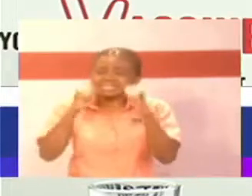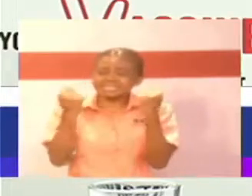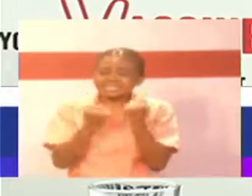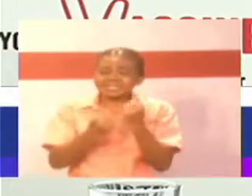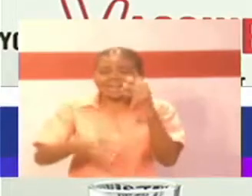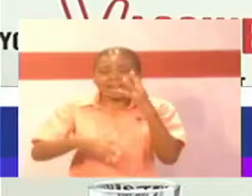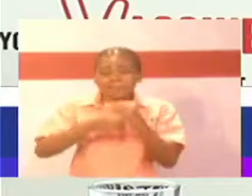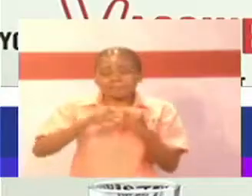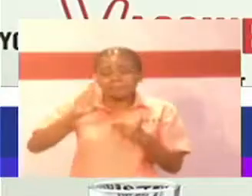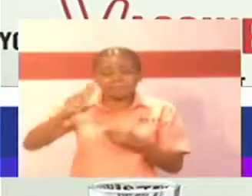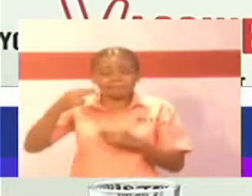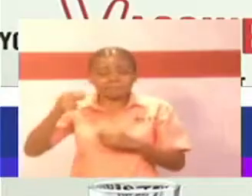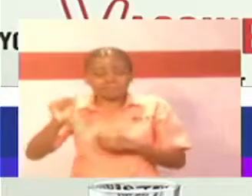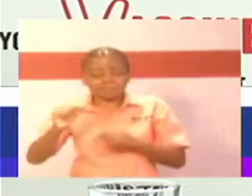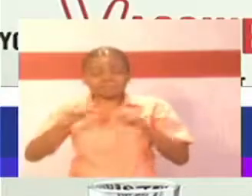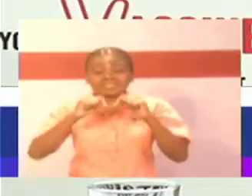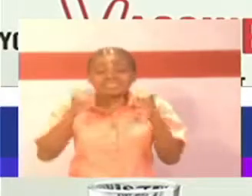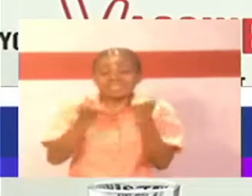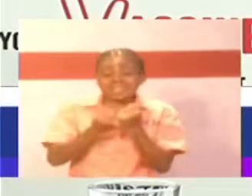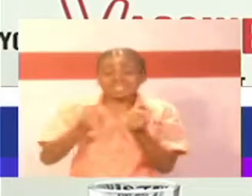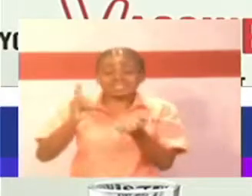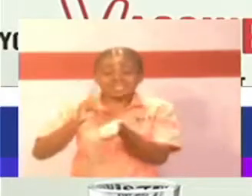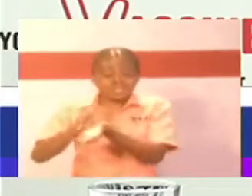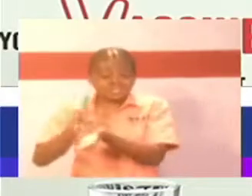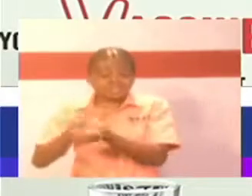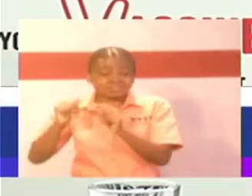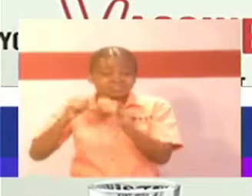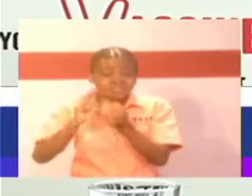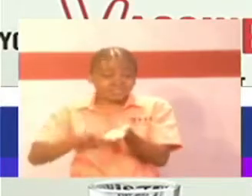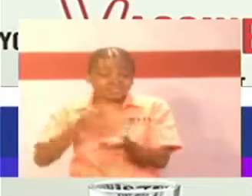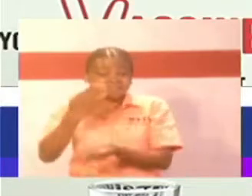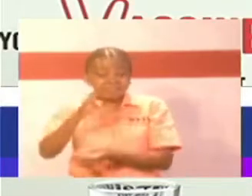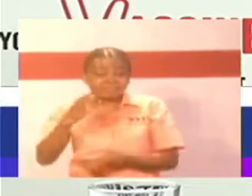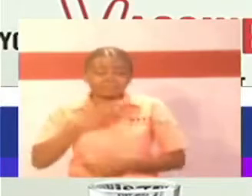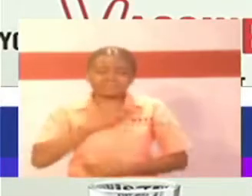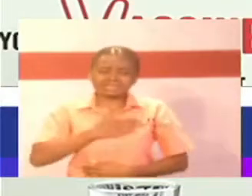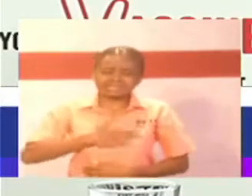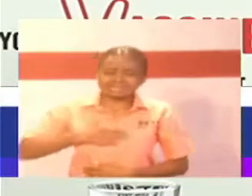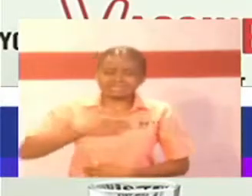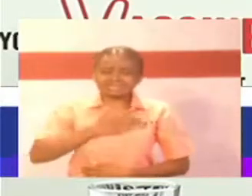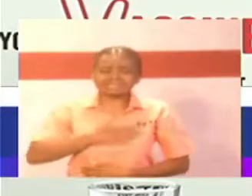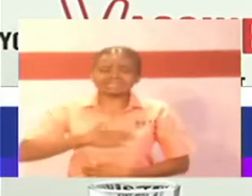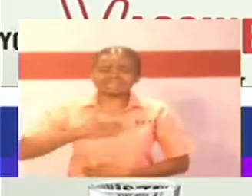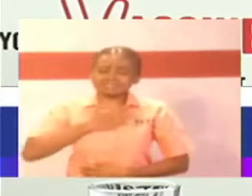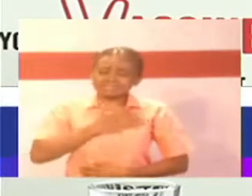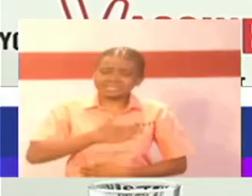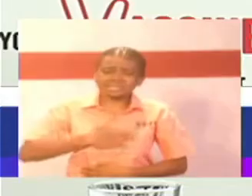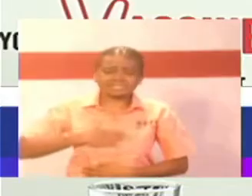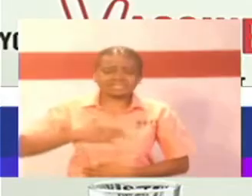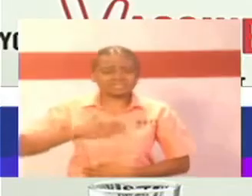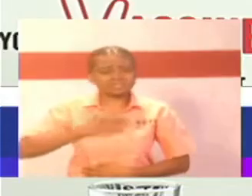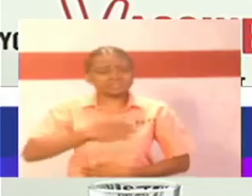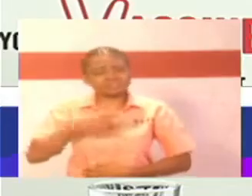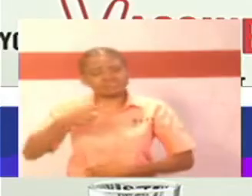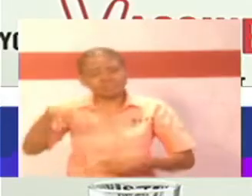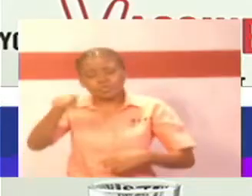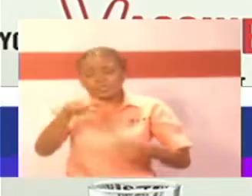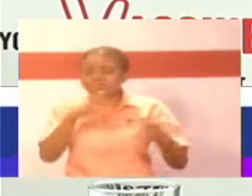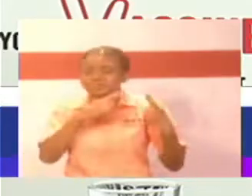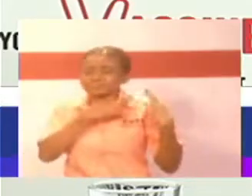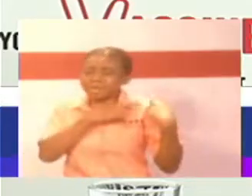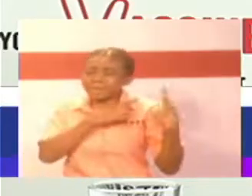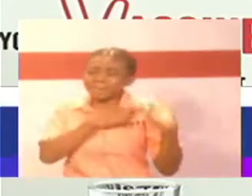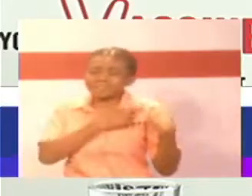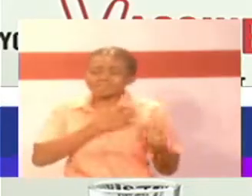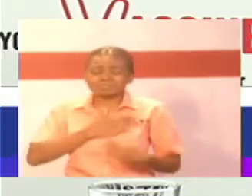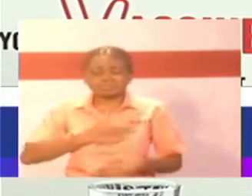staff, let us please exercise our civic, social, and personal responsibility.